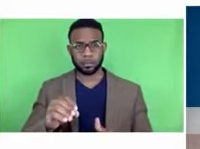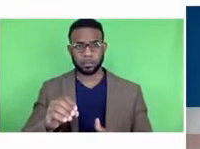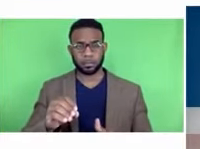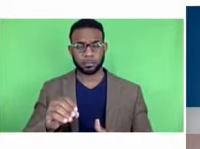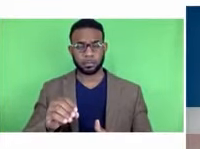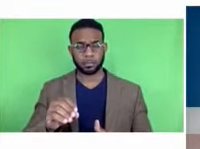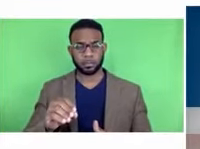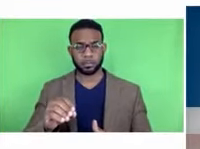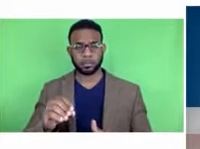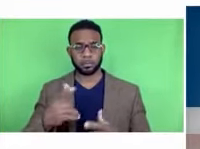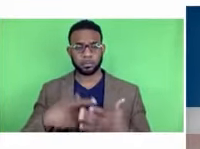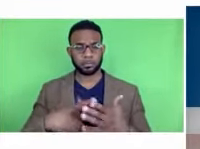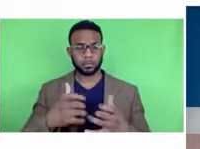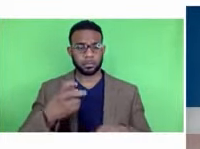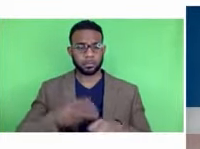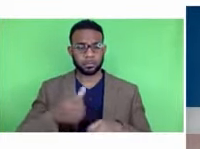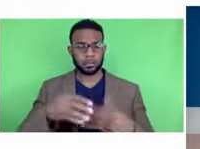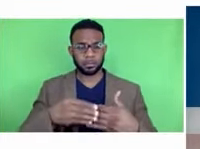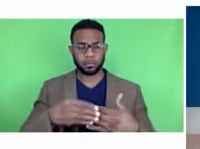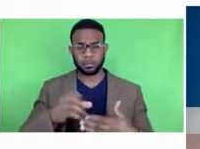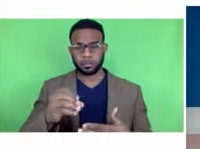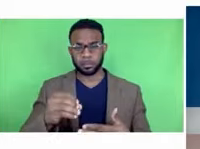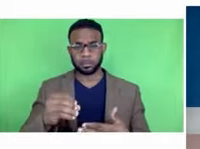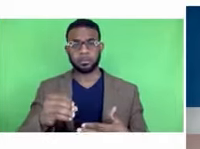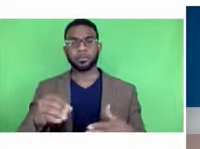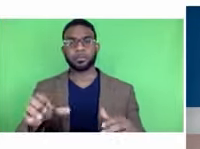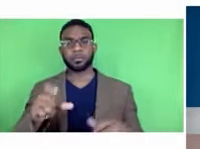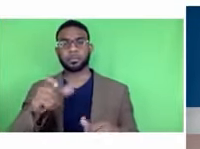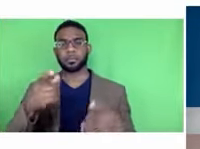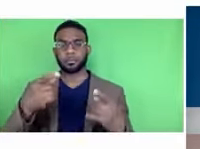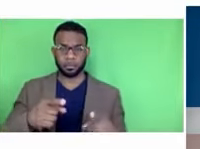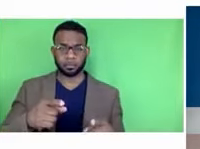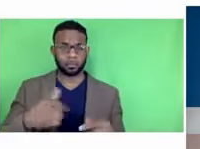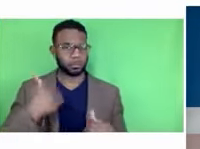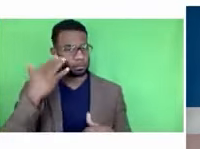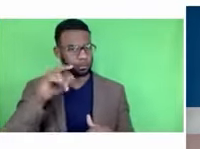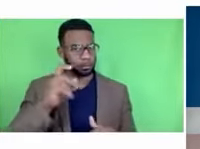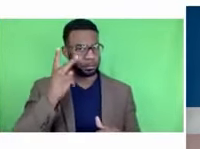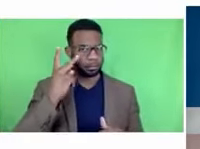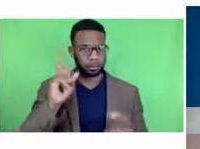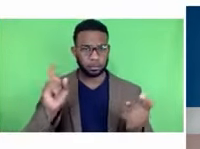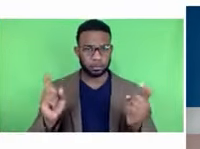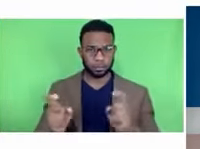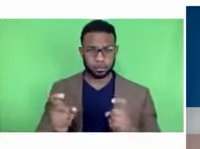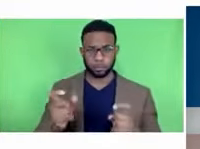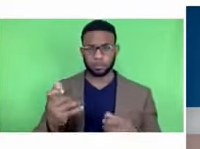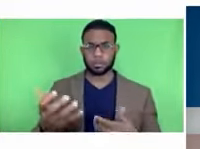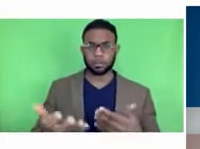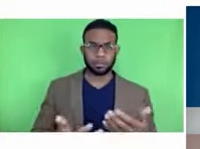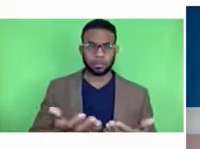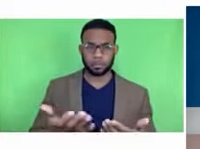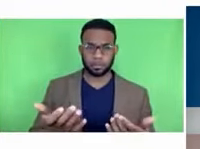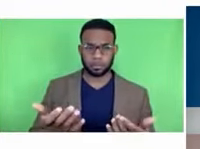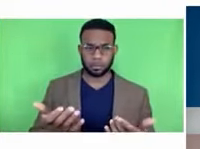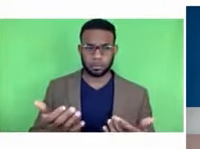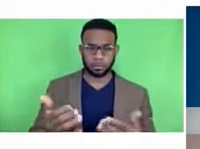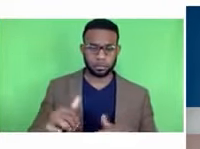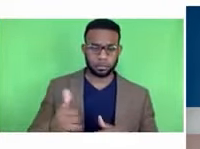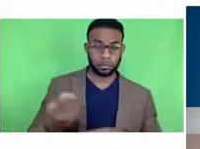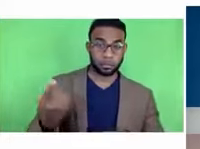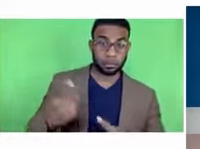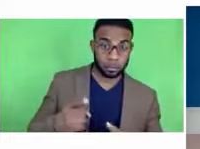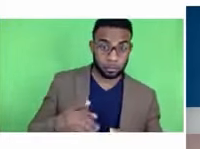to make more flexible, but it does need to happen. And I don't know if you see those changes kind of coming to fruition or